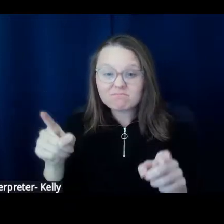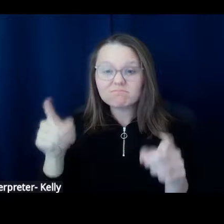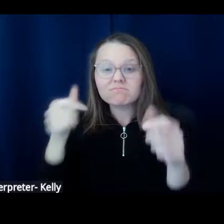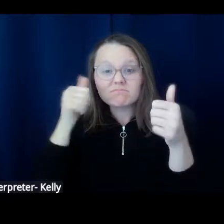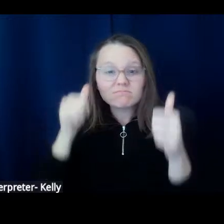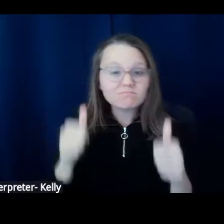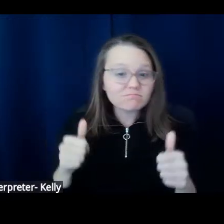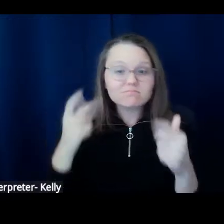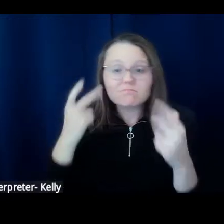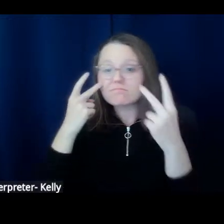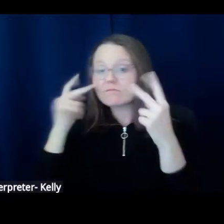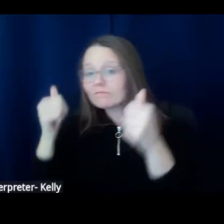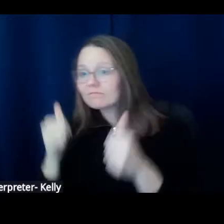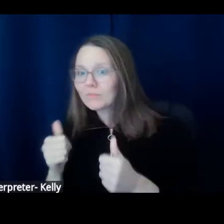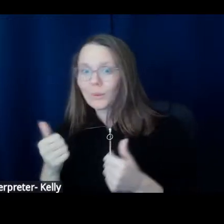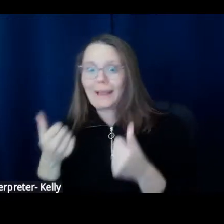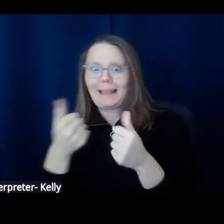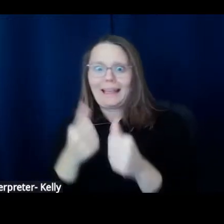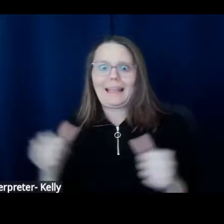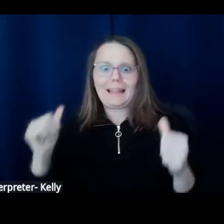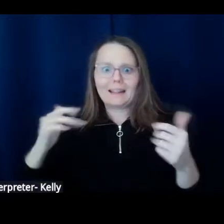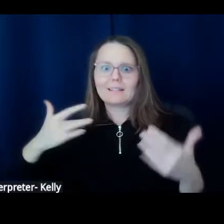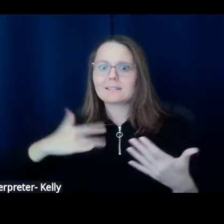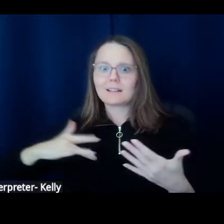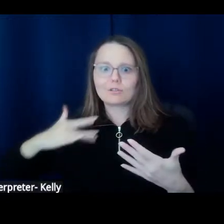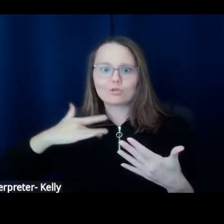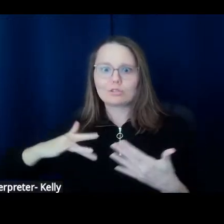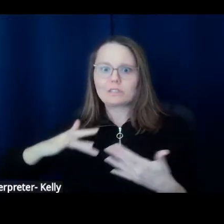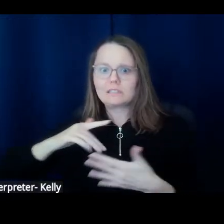any other sensory